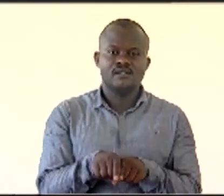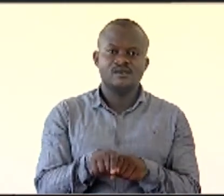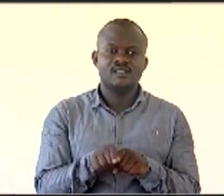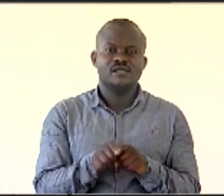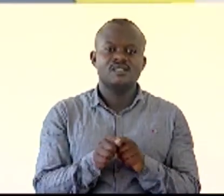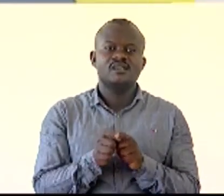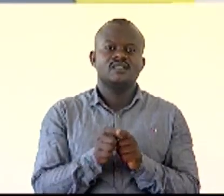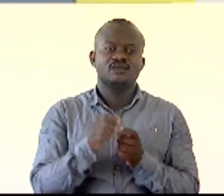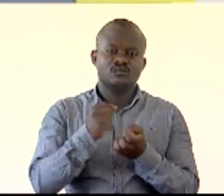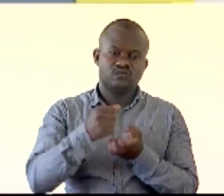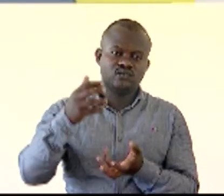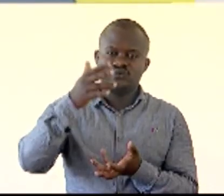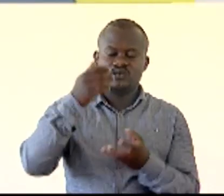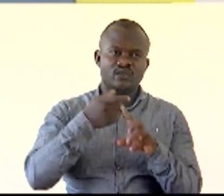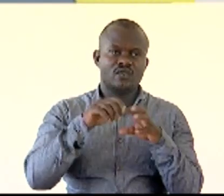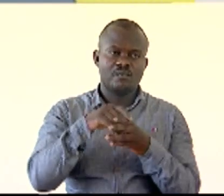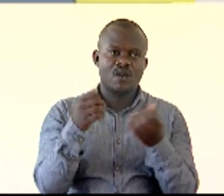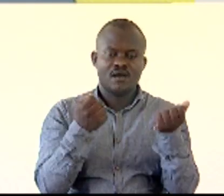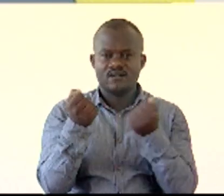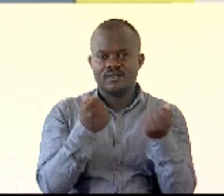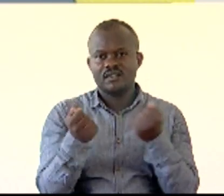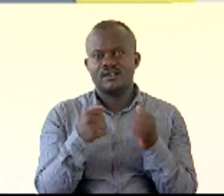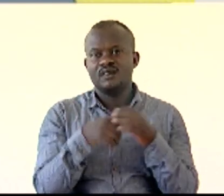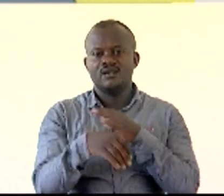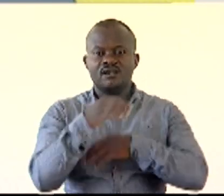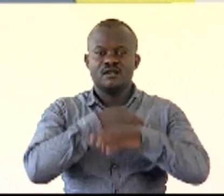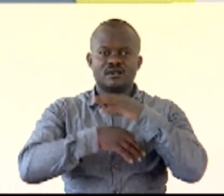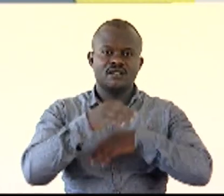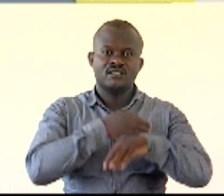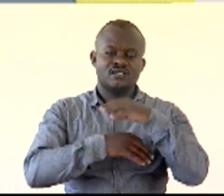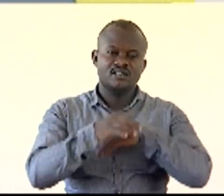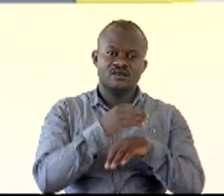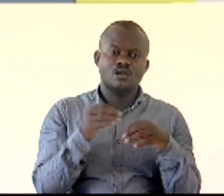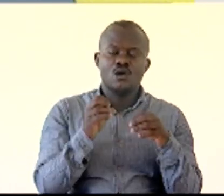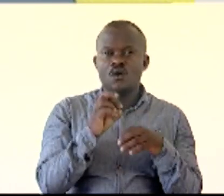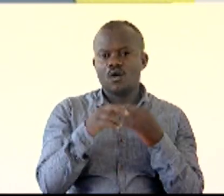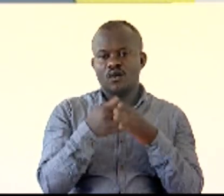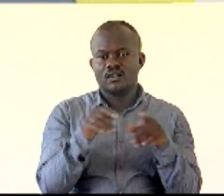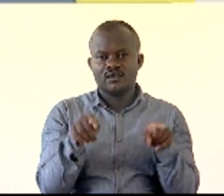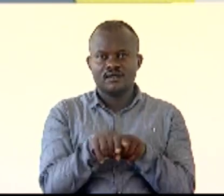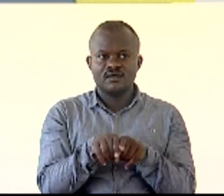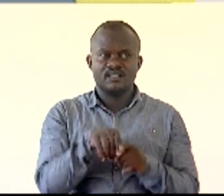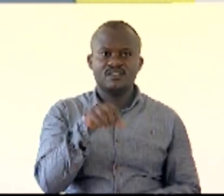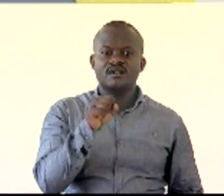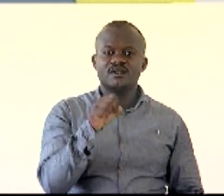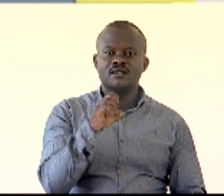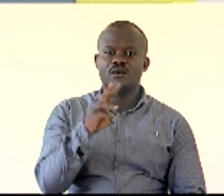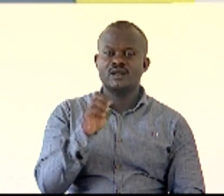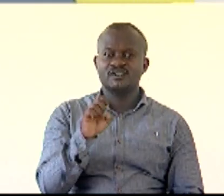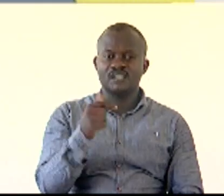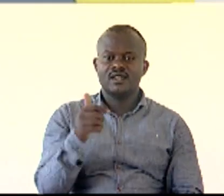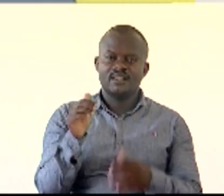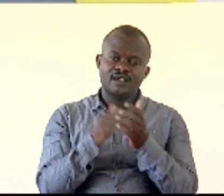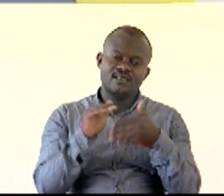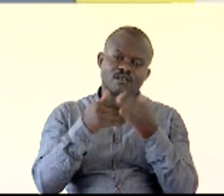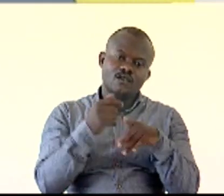exhaust fumes from our vehicles, industries and factories, or even sewage and garbage from